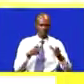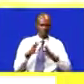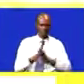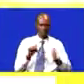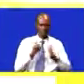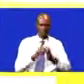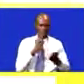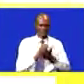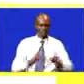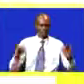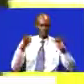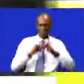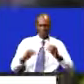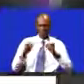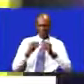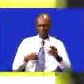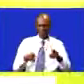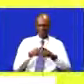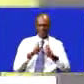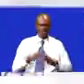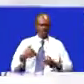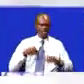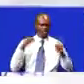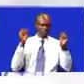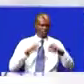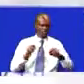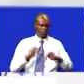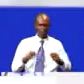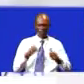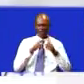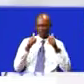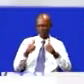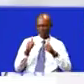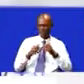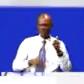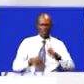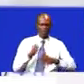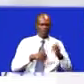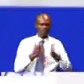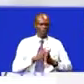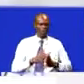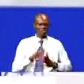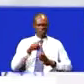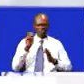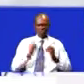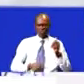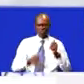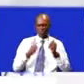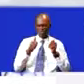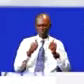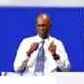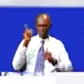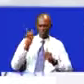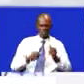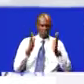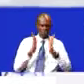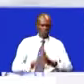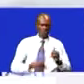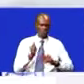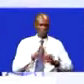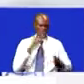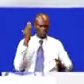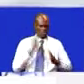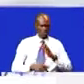Wirani romo makamae oseketo winjruok makare mabiro neno ni onge jalupo mora mora mibiro tam timo kiluwa mora